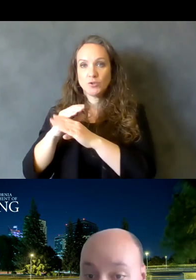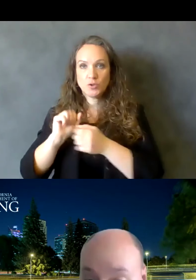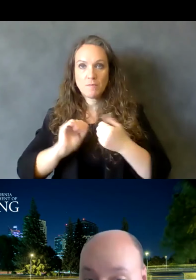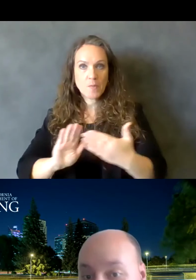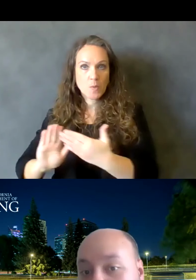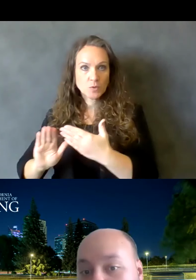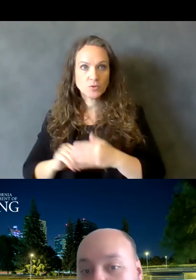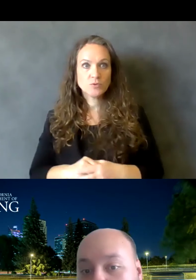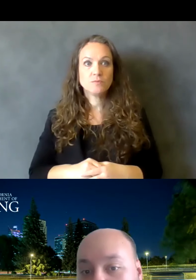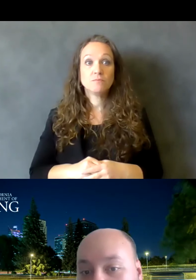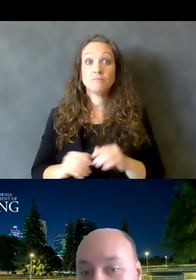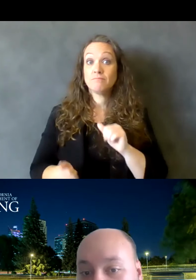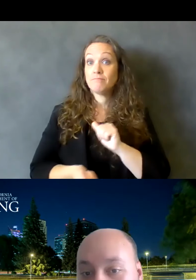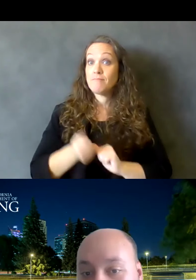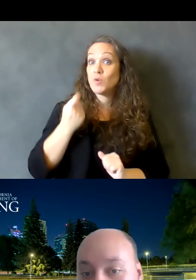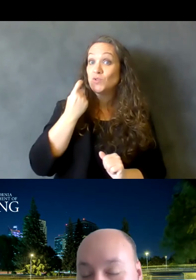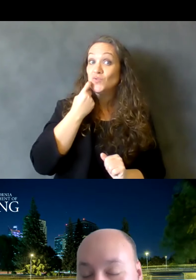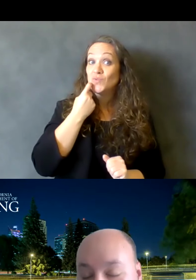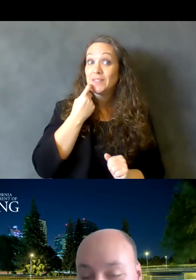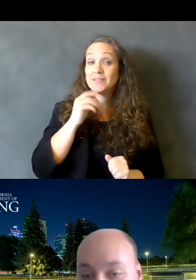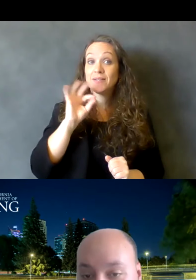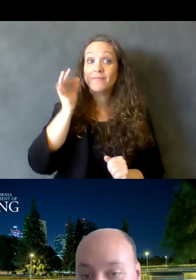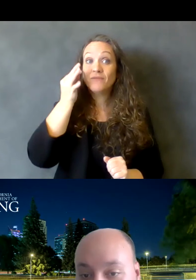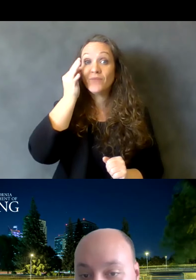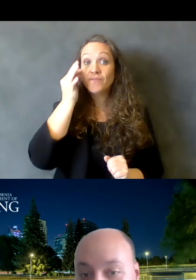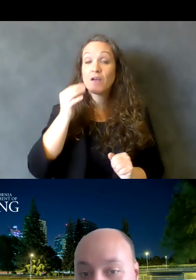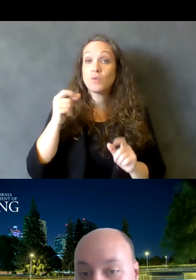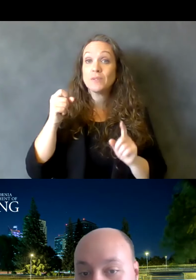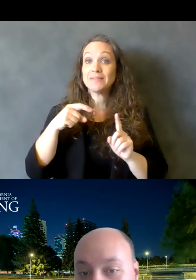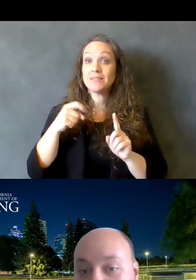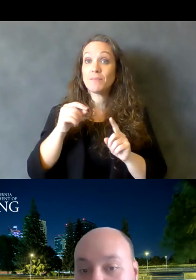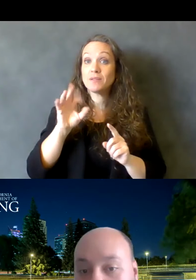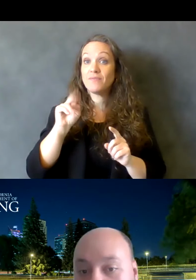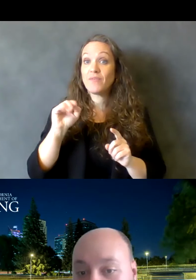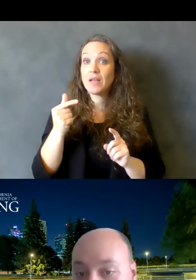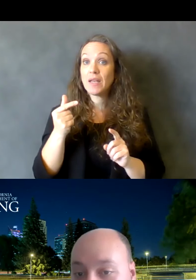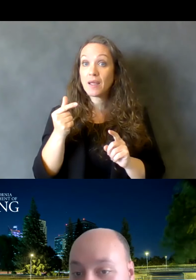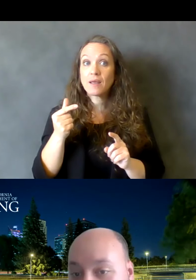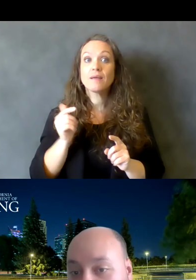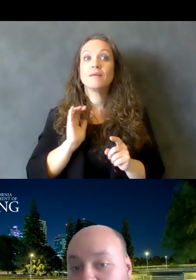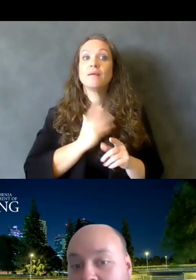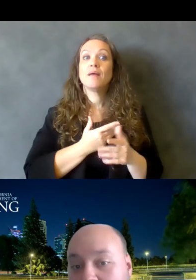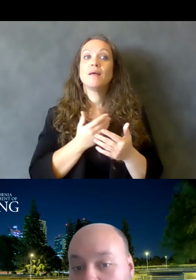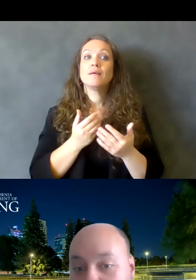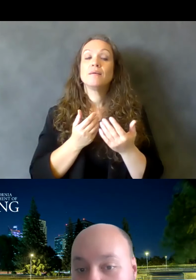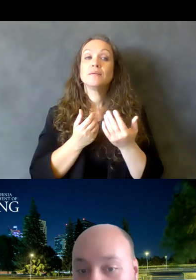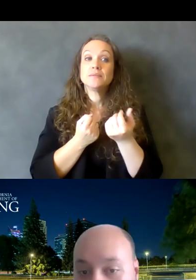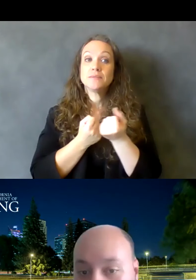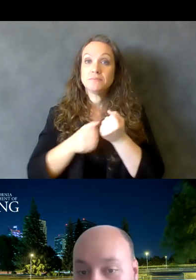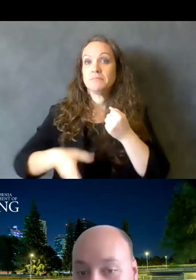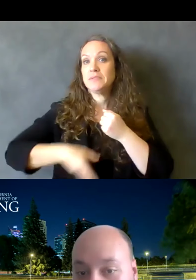The most recent additional federal stimulus funding is our supplemental vaccine